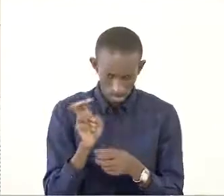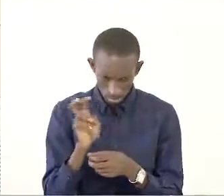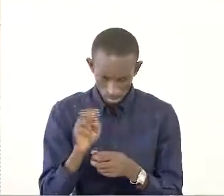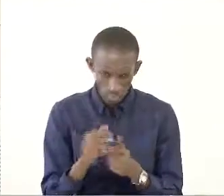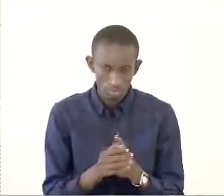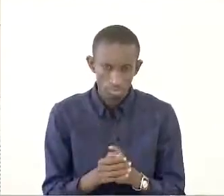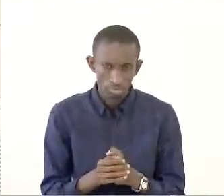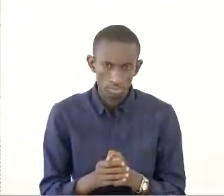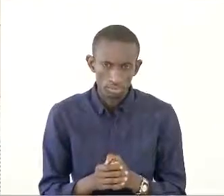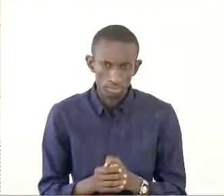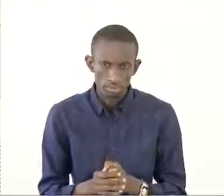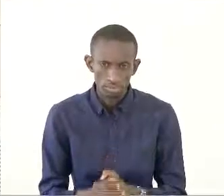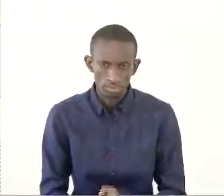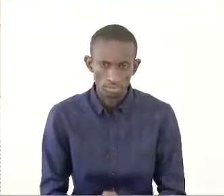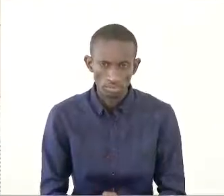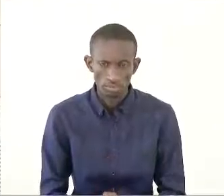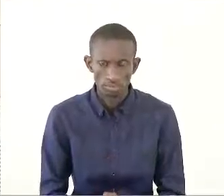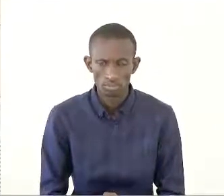the